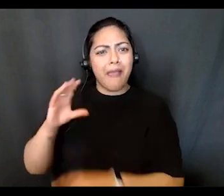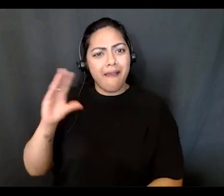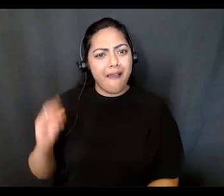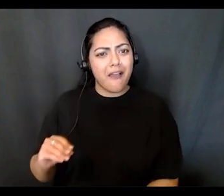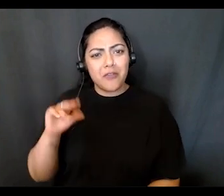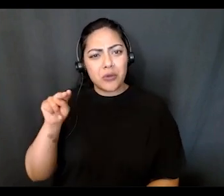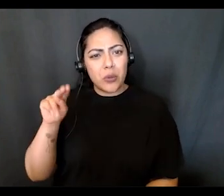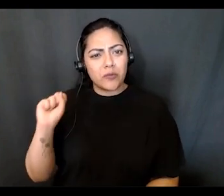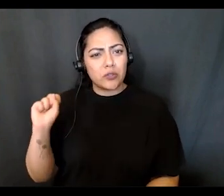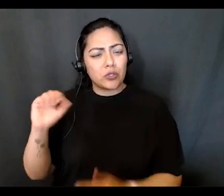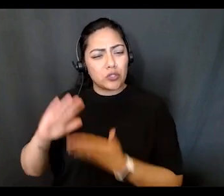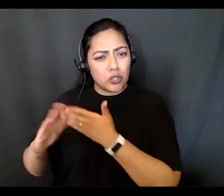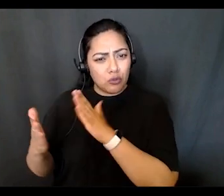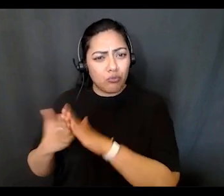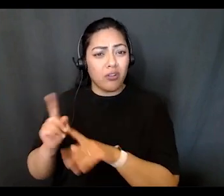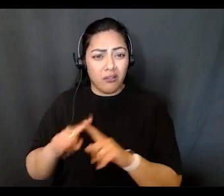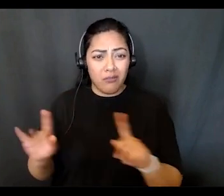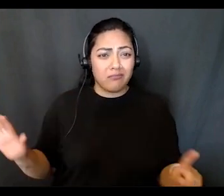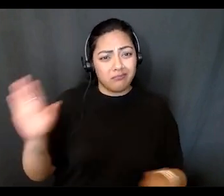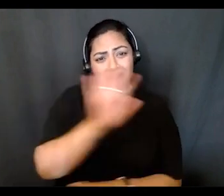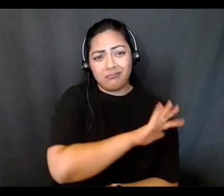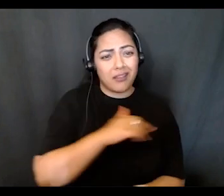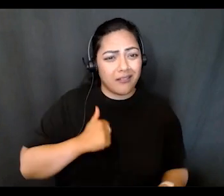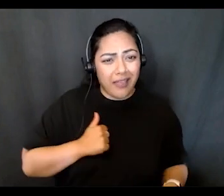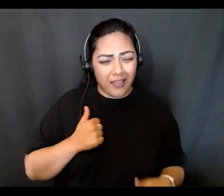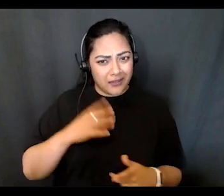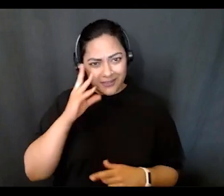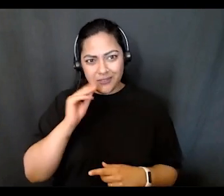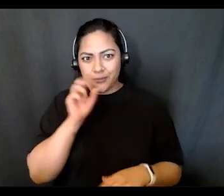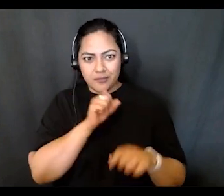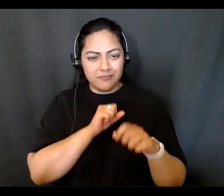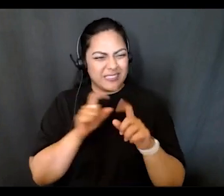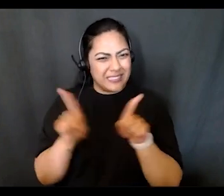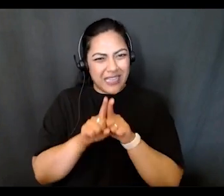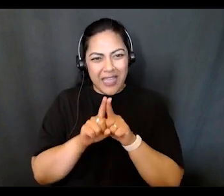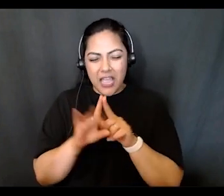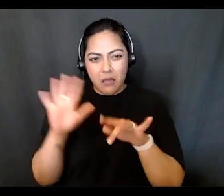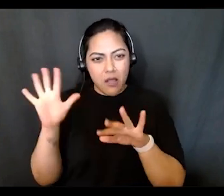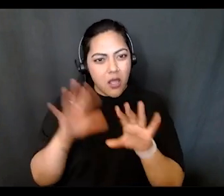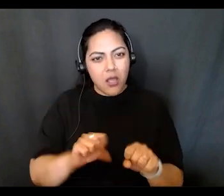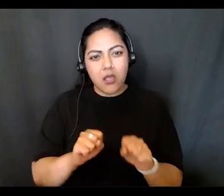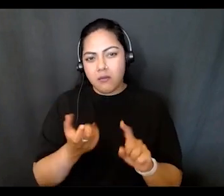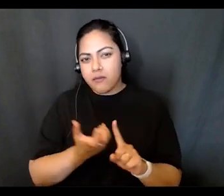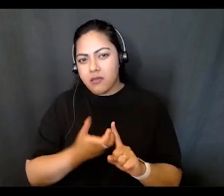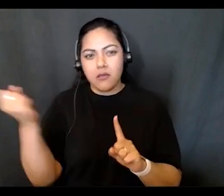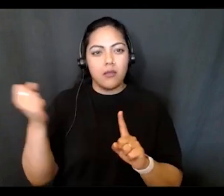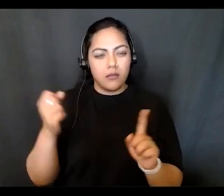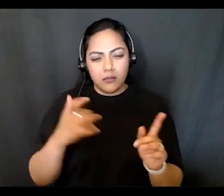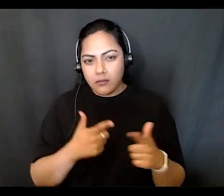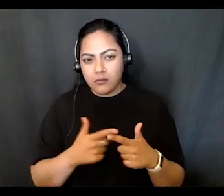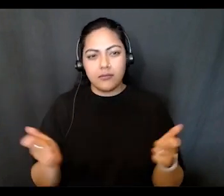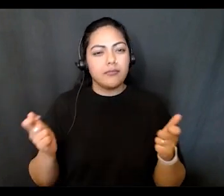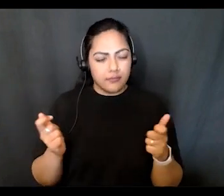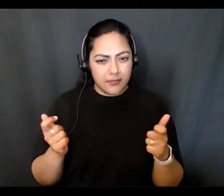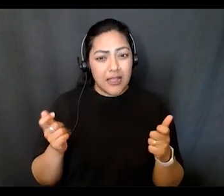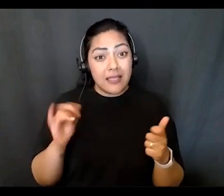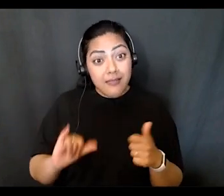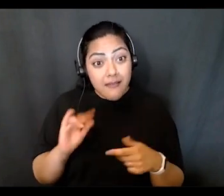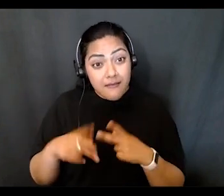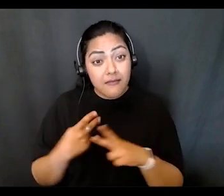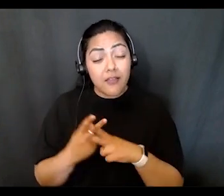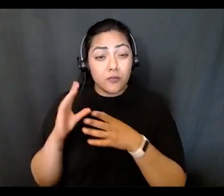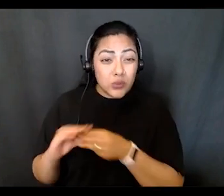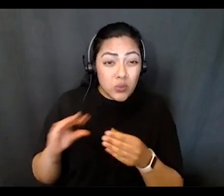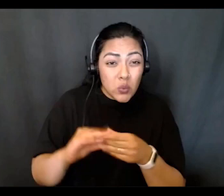Nova Scotian communities, but for Black folks across the country. And those kinds of stories and those kinds of